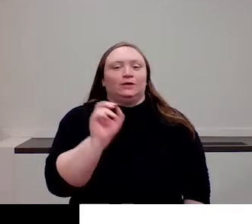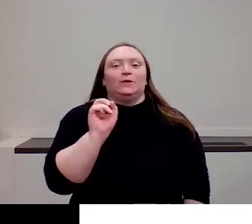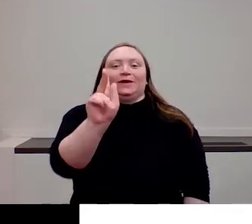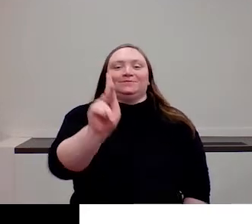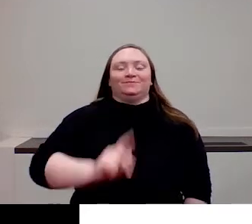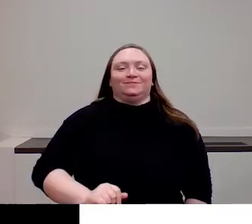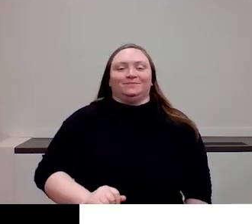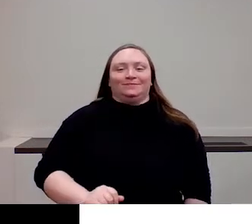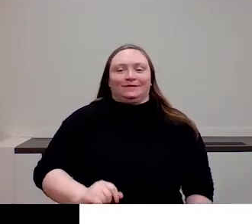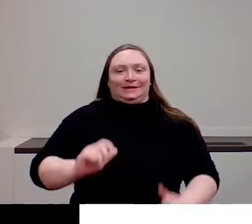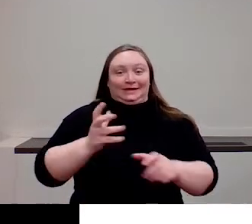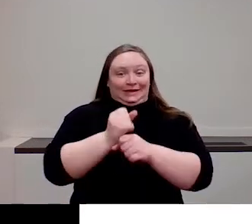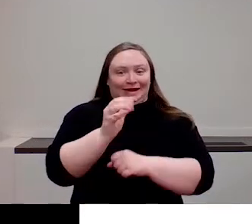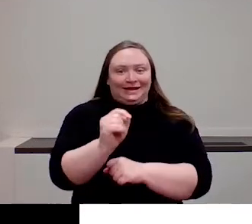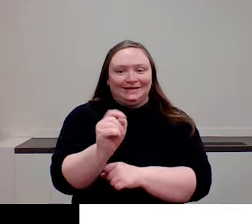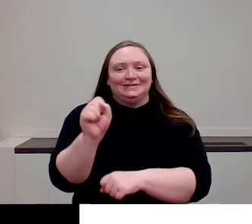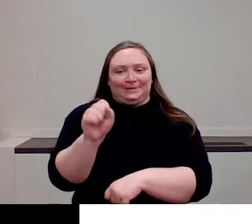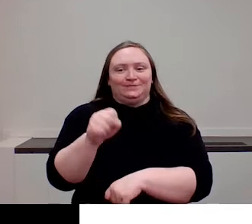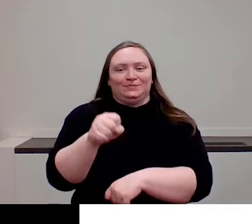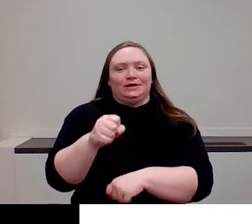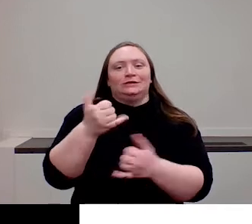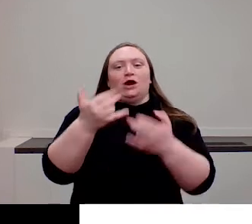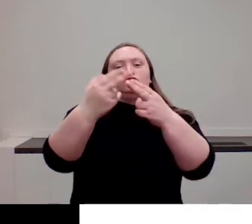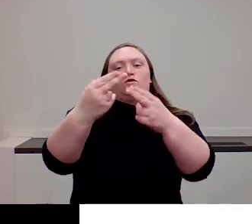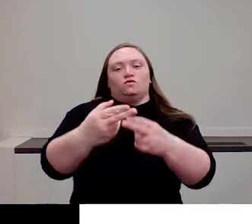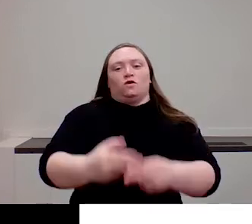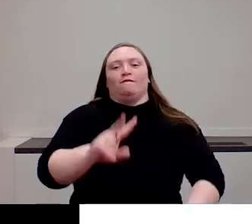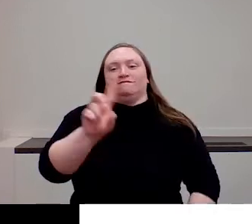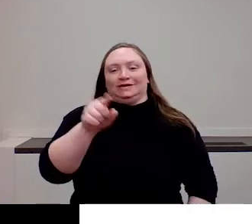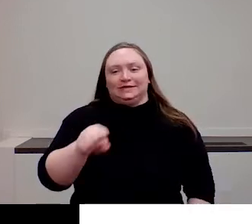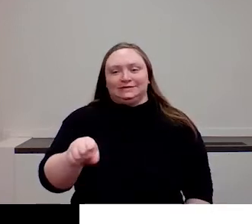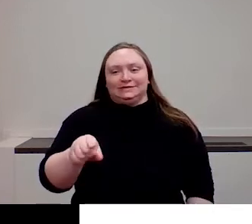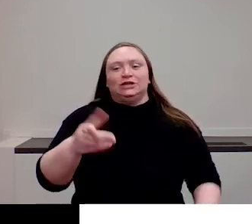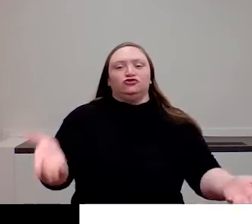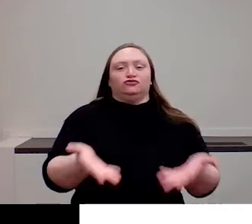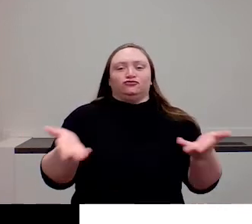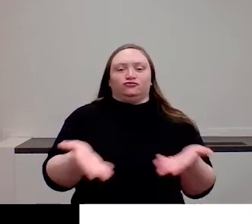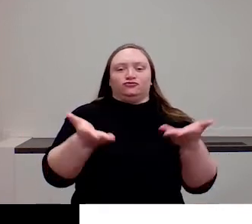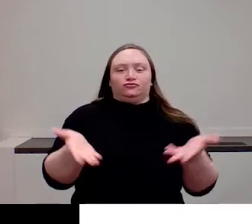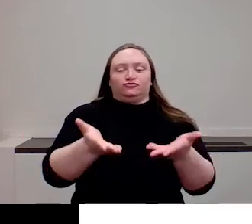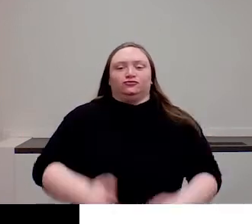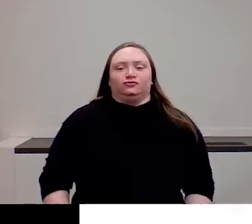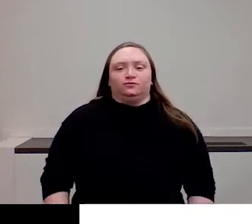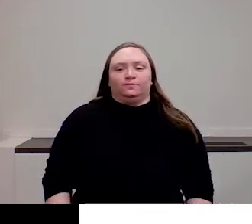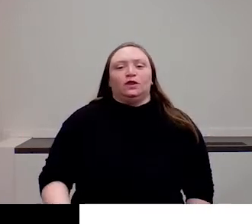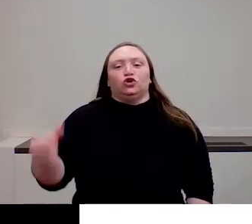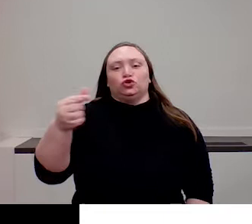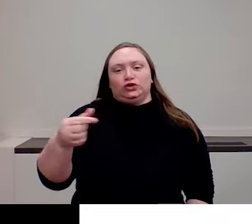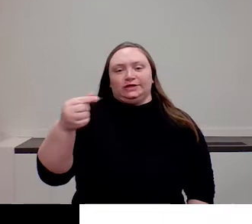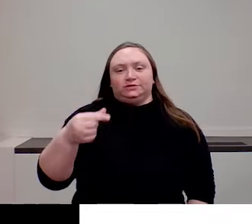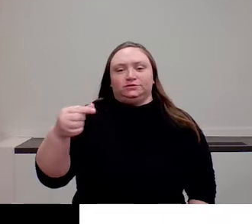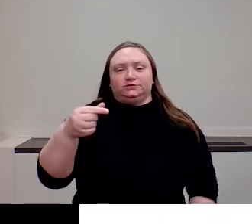Okay, got it? Yep, so we're starting with the roll call. So Mr. Vasquez, Here. Mrs.